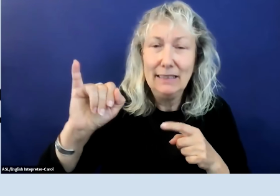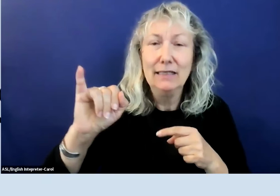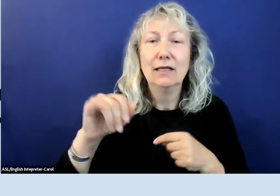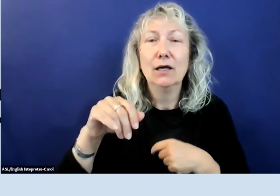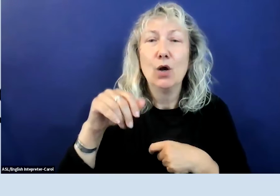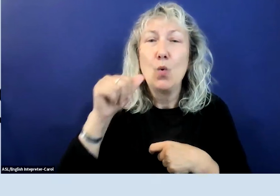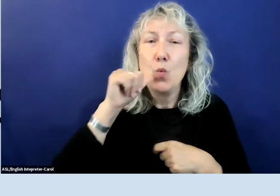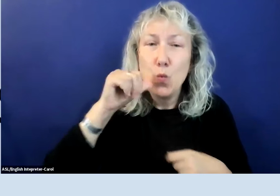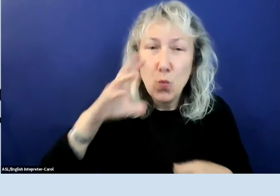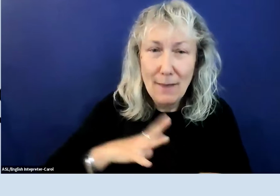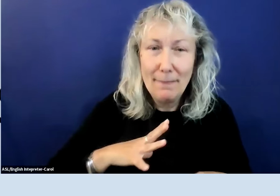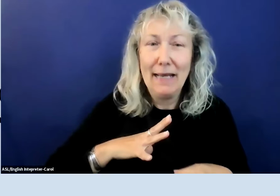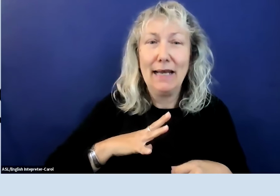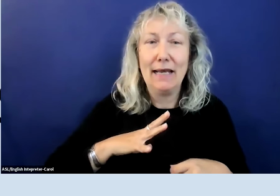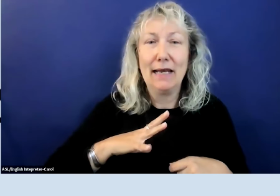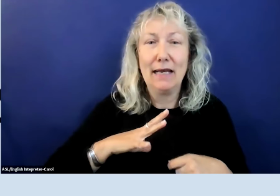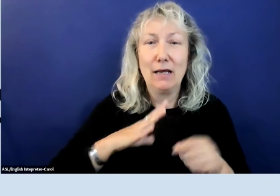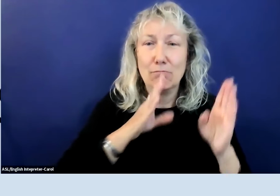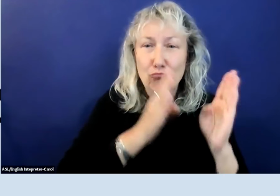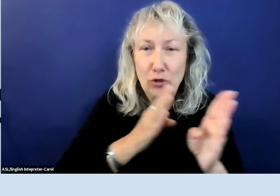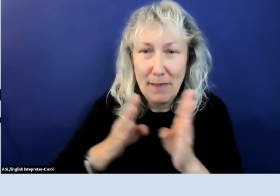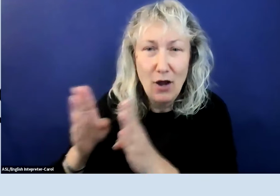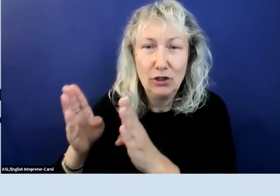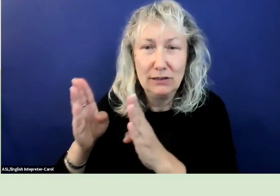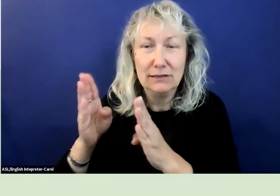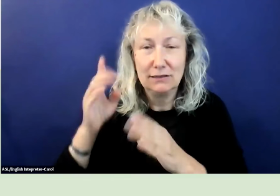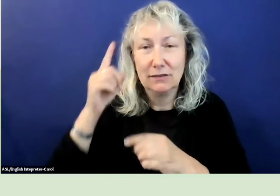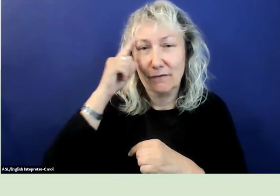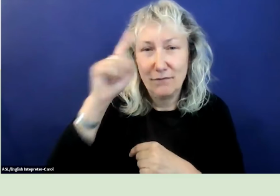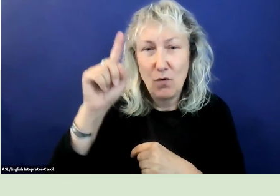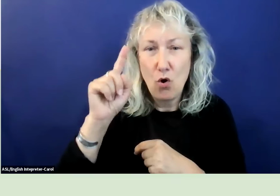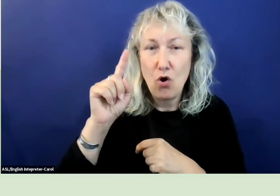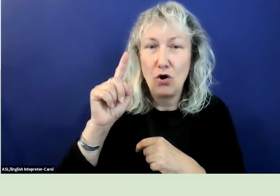Islander. Next slide.